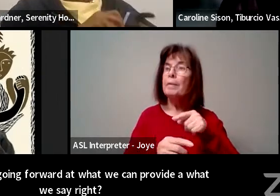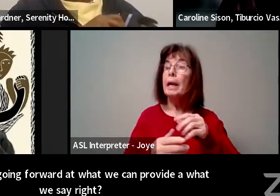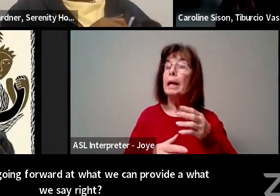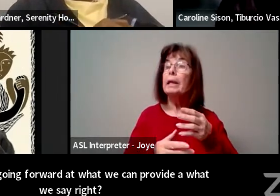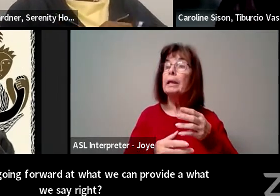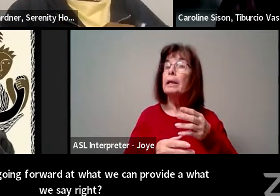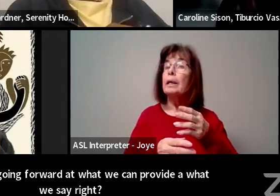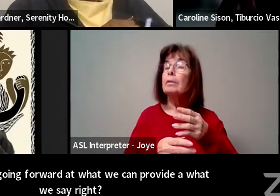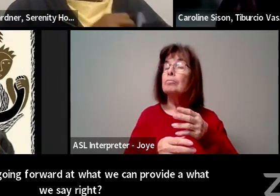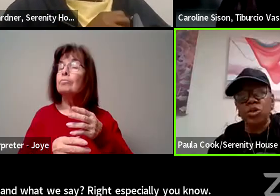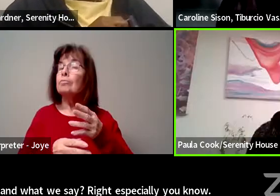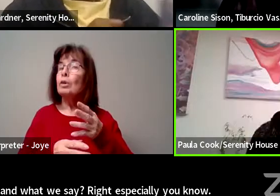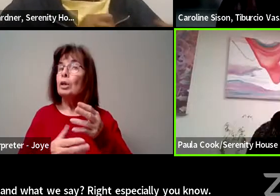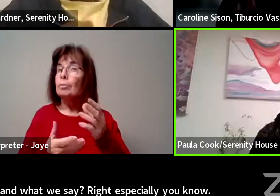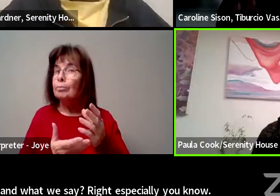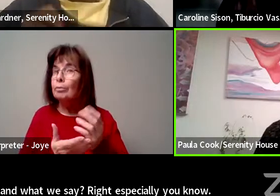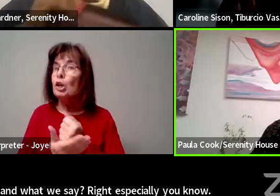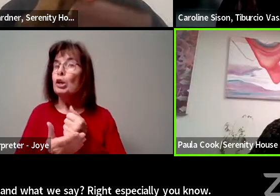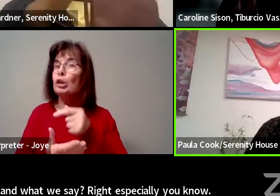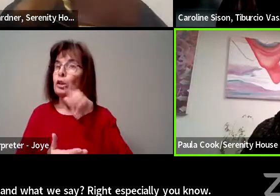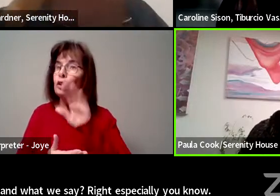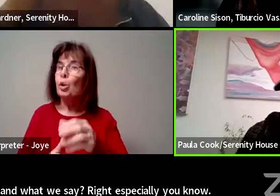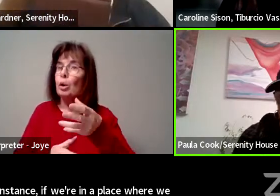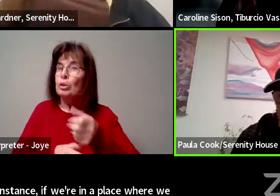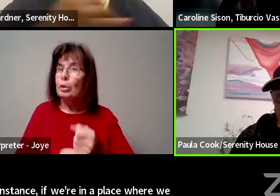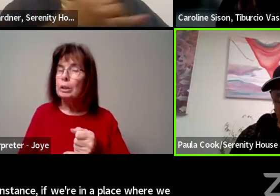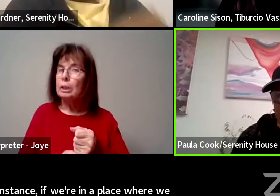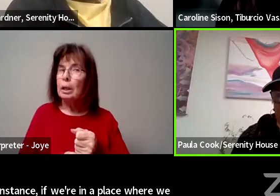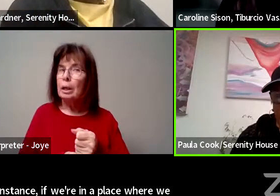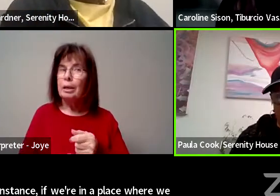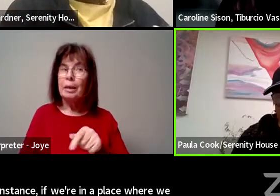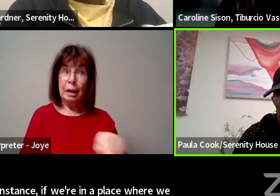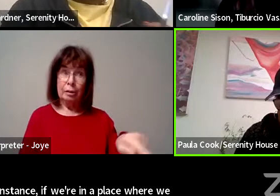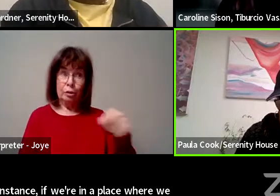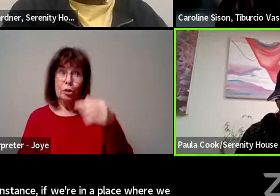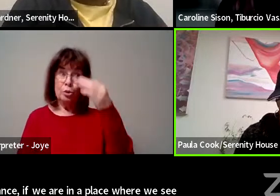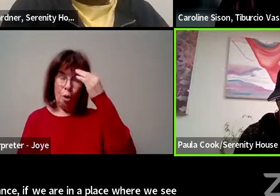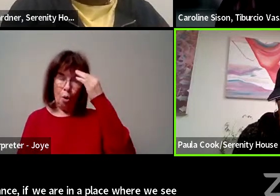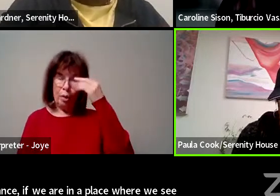believe and know that you are being watched by